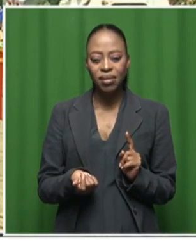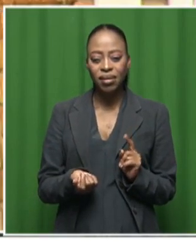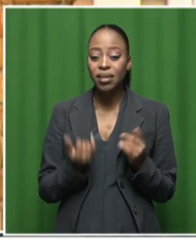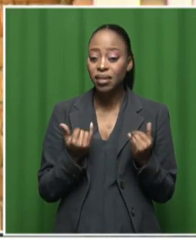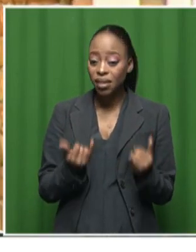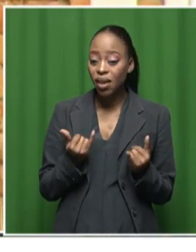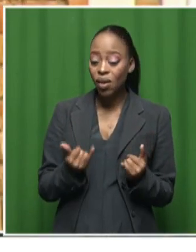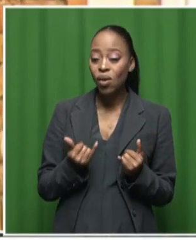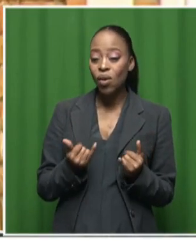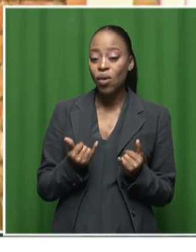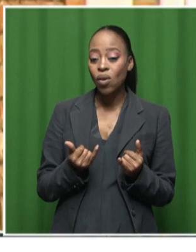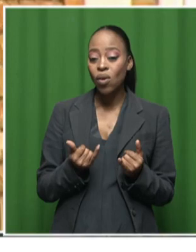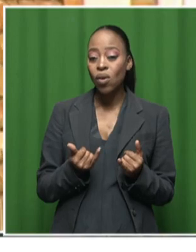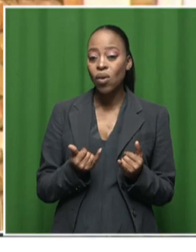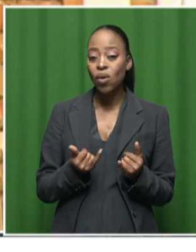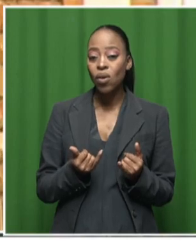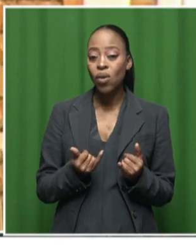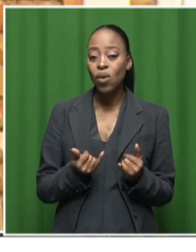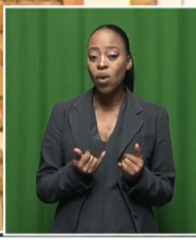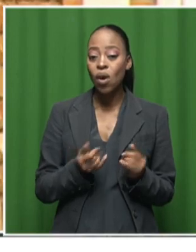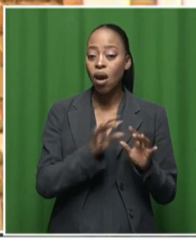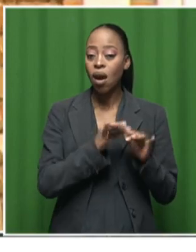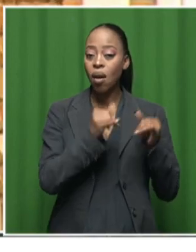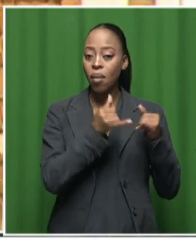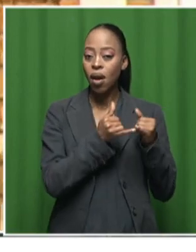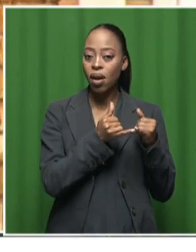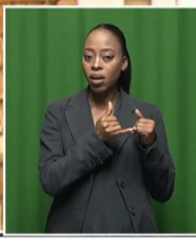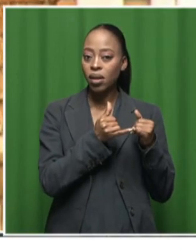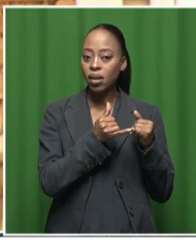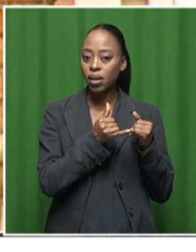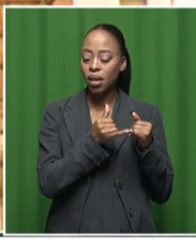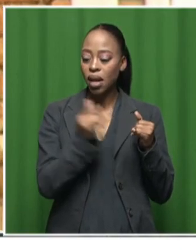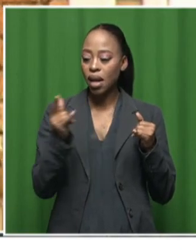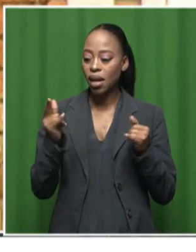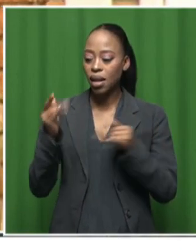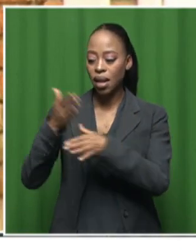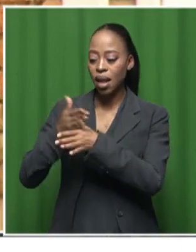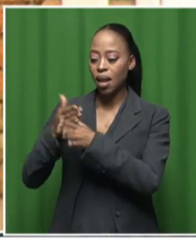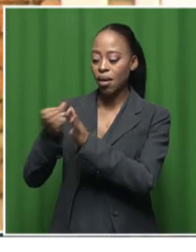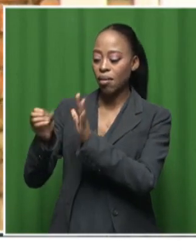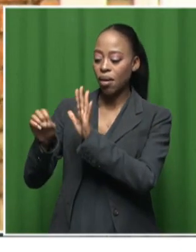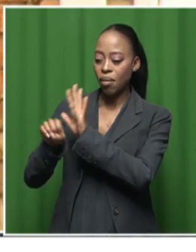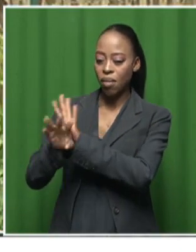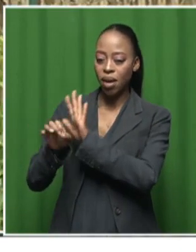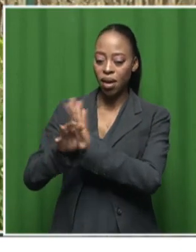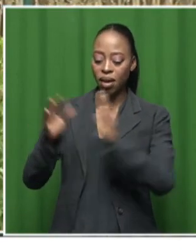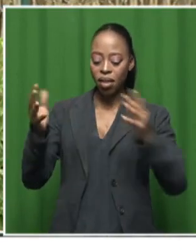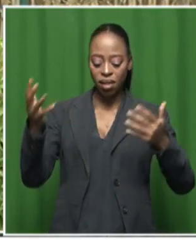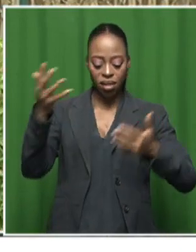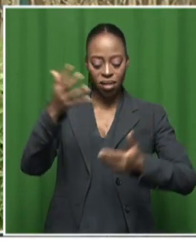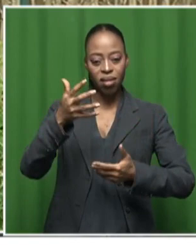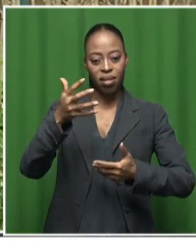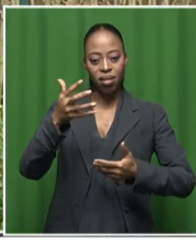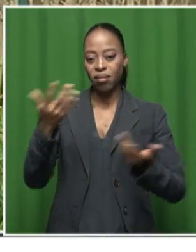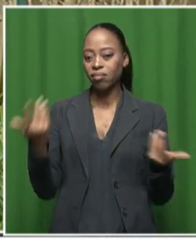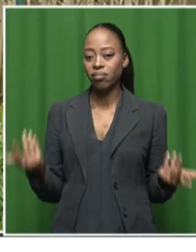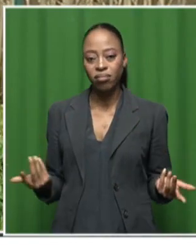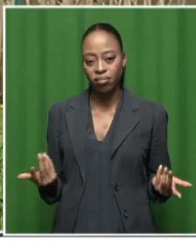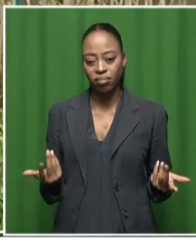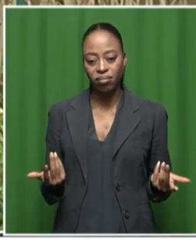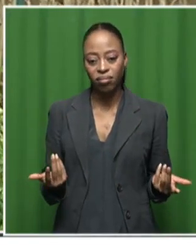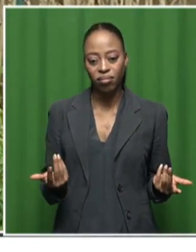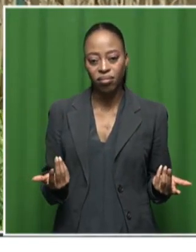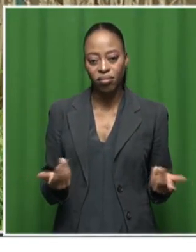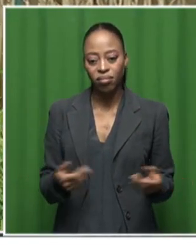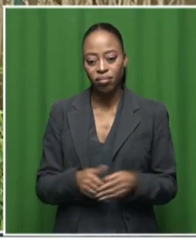for employers and the inflexibility of the labor market, I think, discourages employment in its own